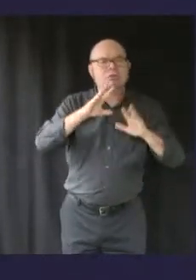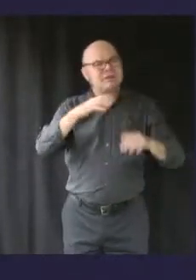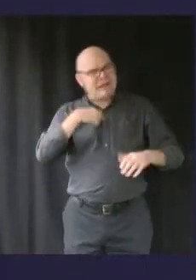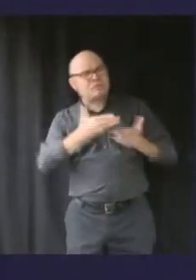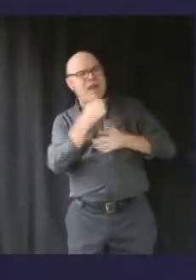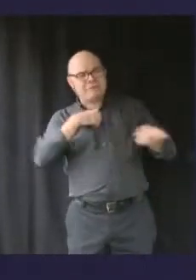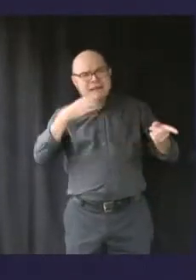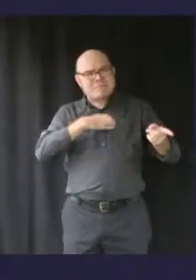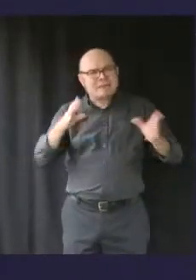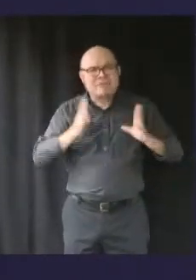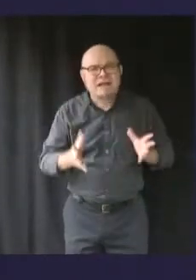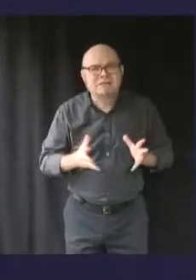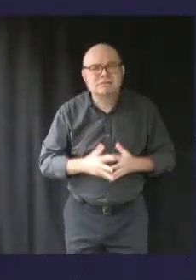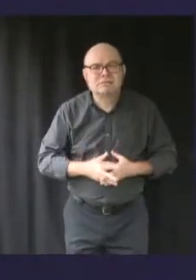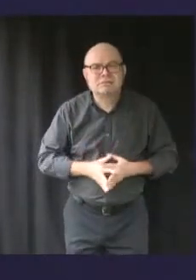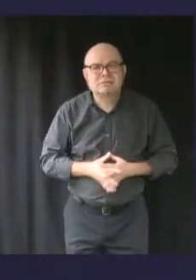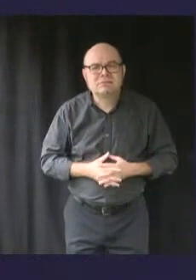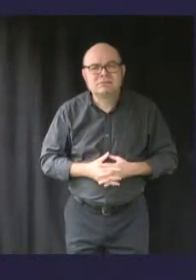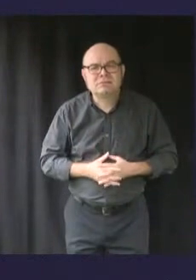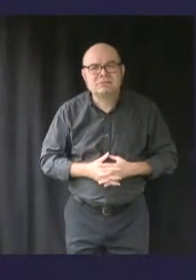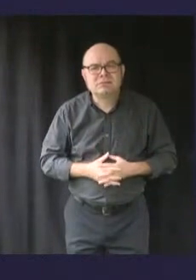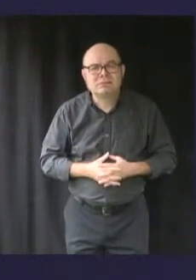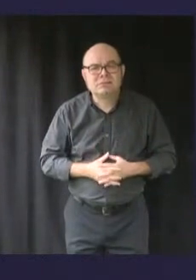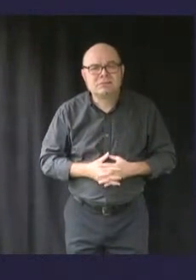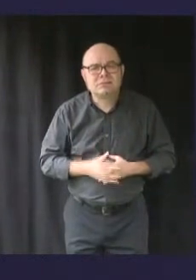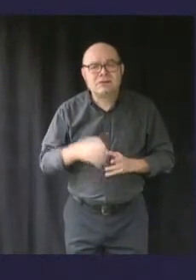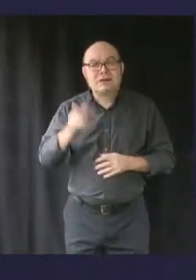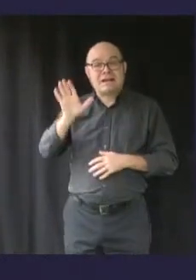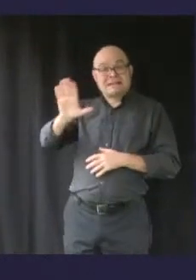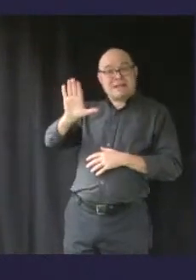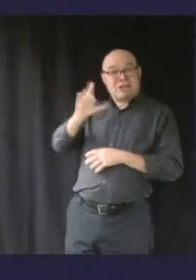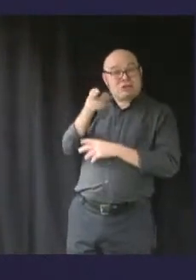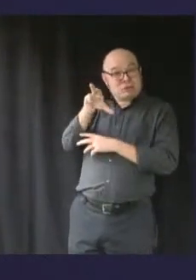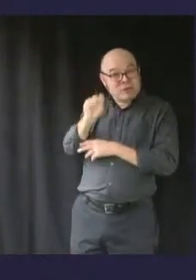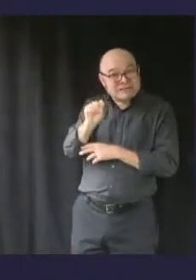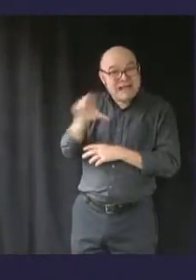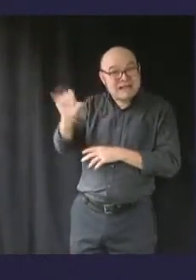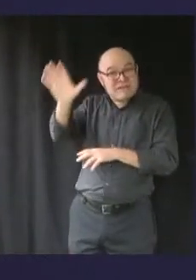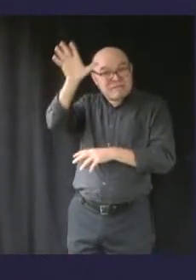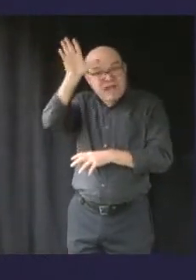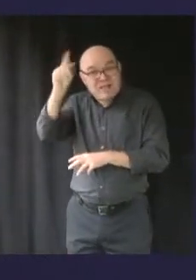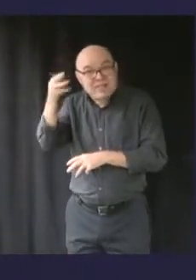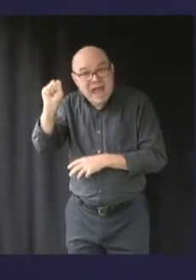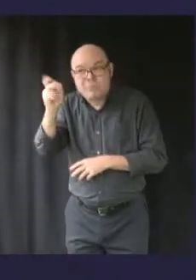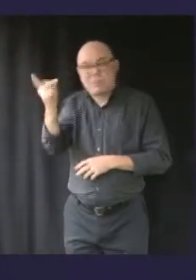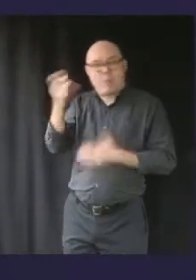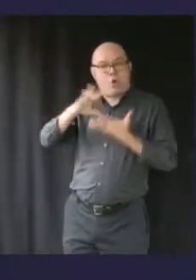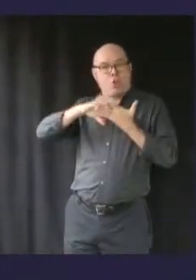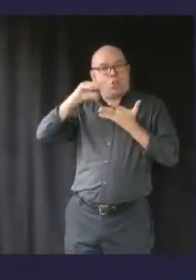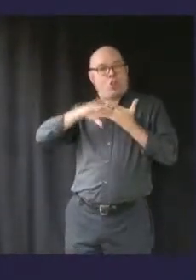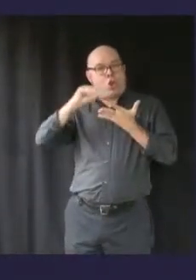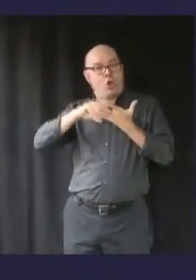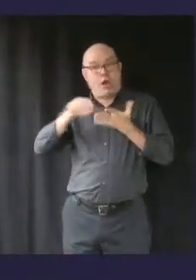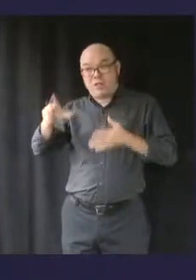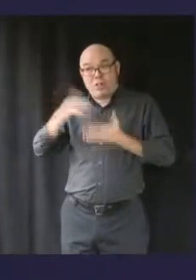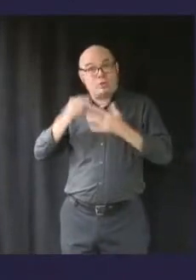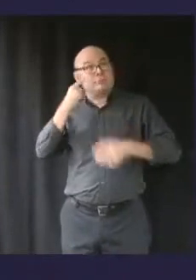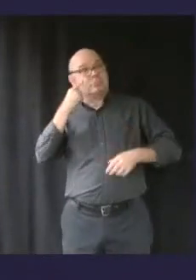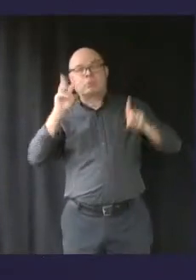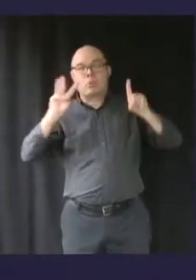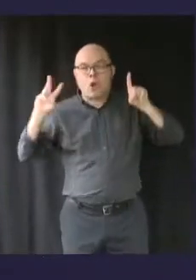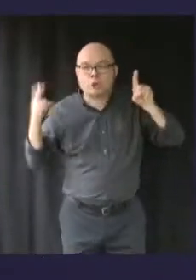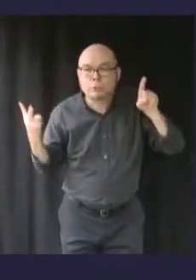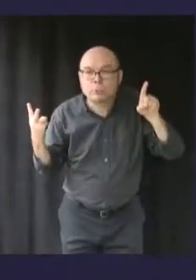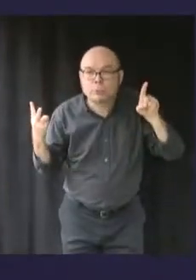Dodd, derived from the lessons learned from World War II and from the Nuremberg trials, is to make sure that more people around